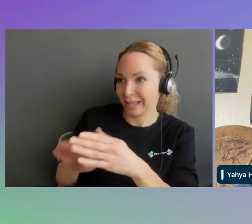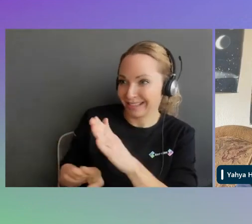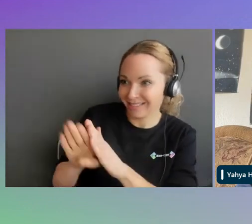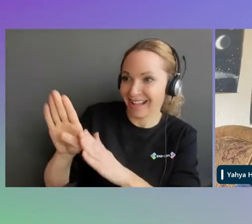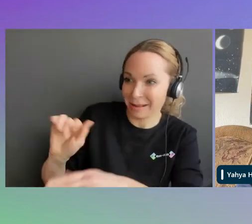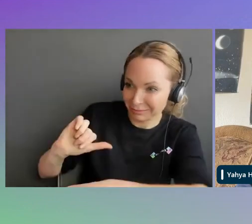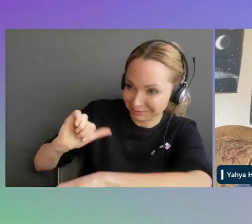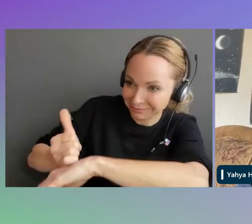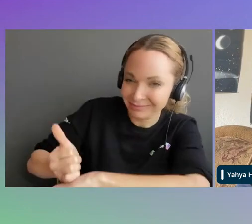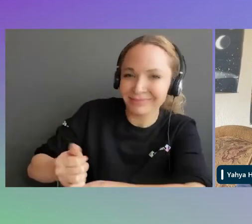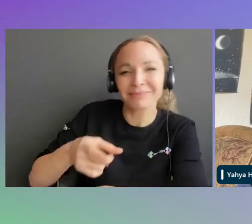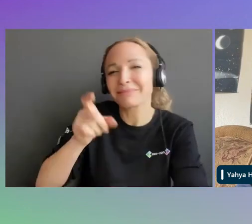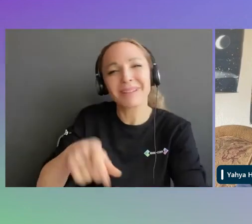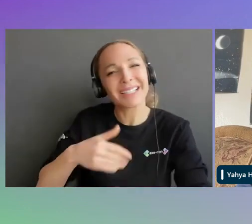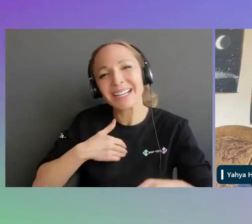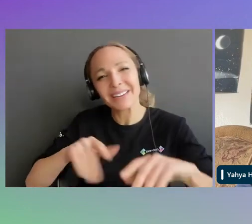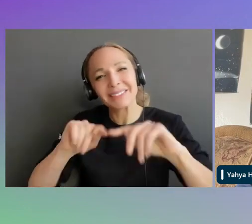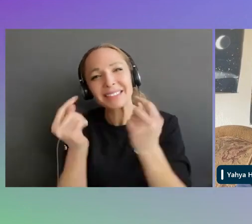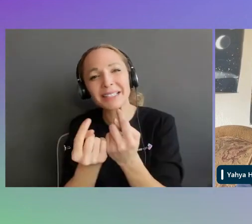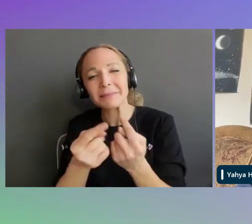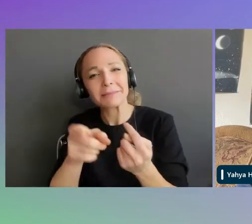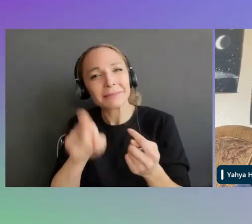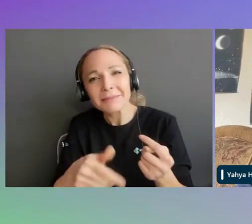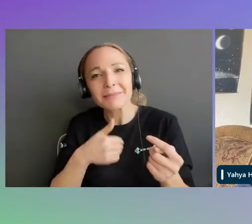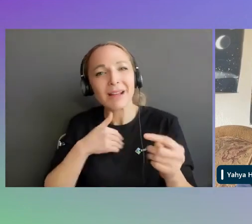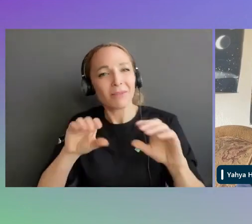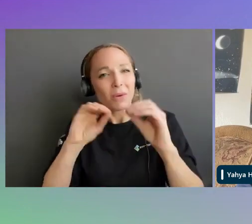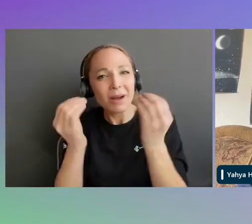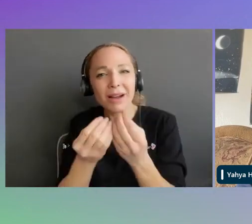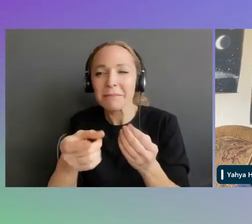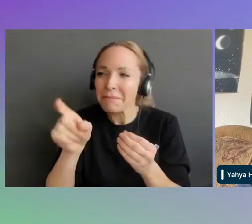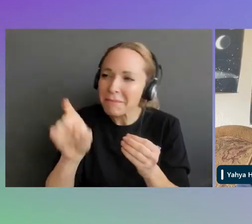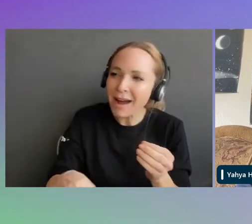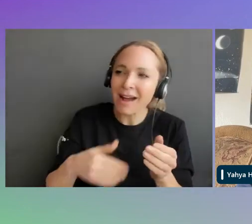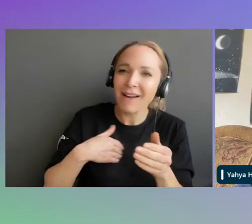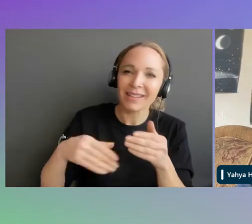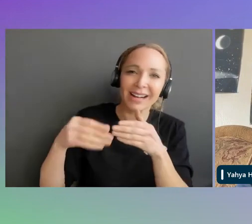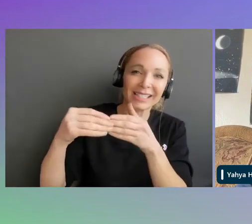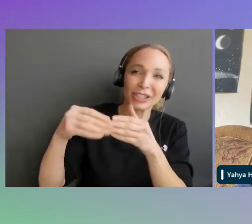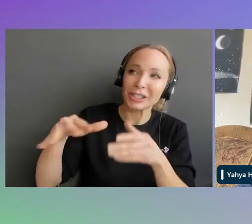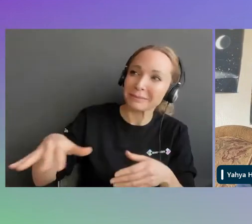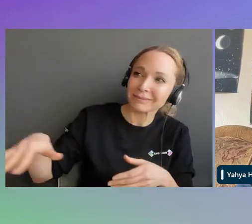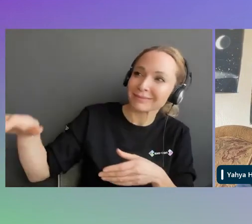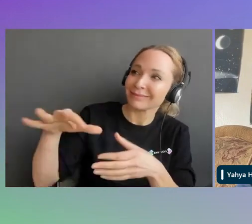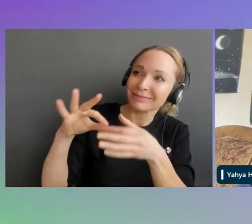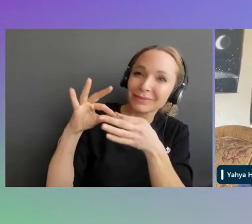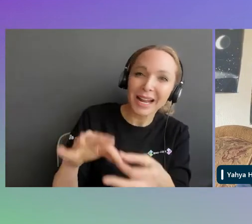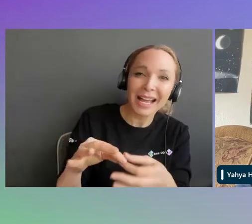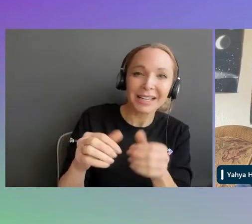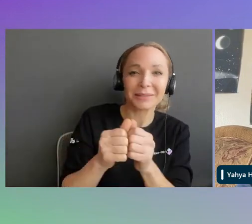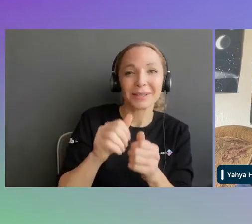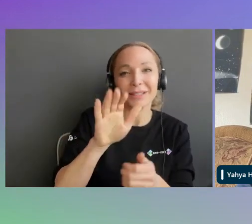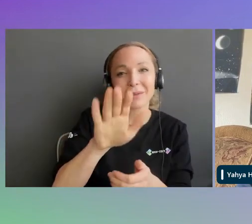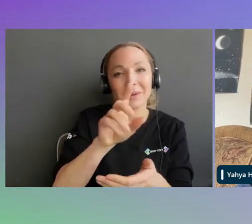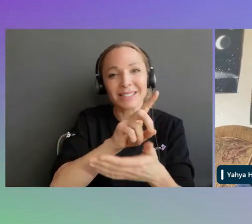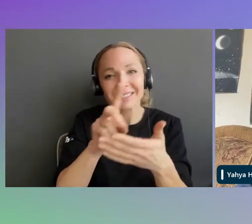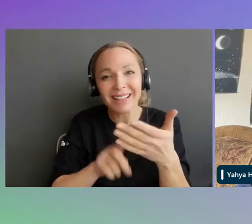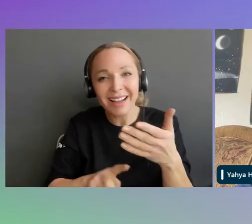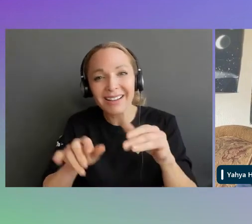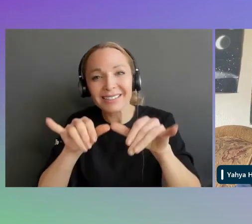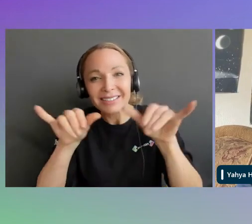team or organization or leadership around your design system and your component